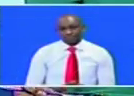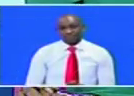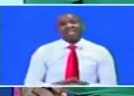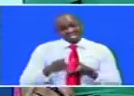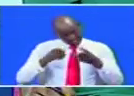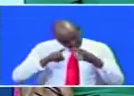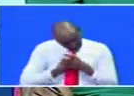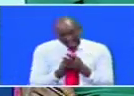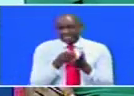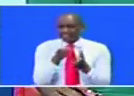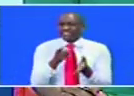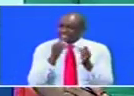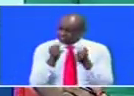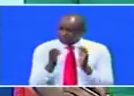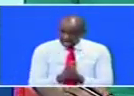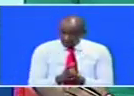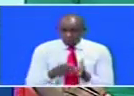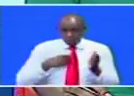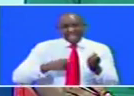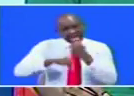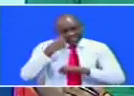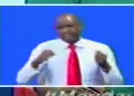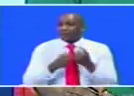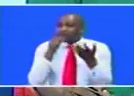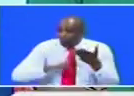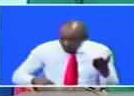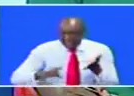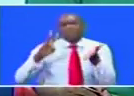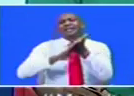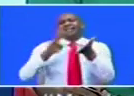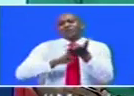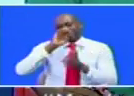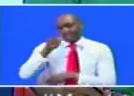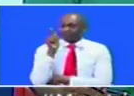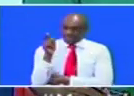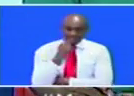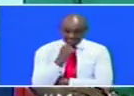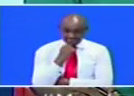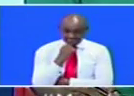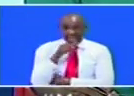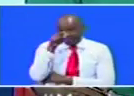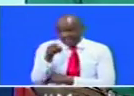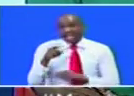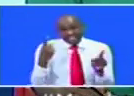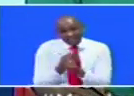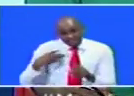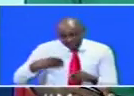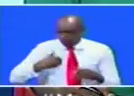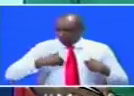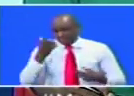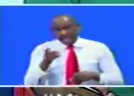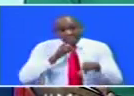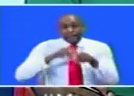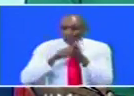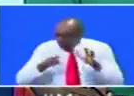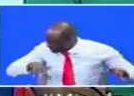So let's start this bulletin with events that unfolded in Migori Town earlier today, where several people were injured when